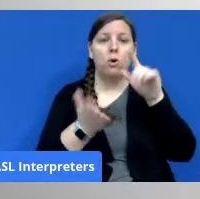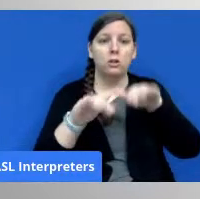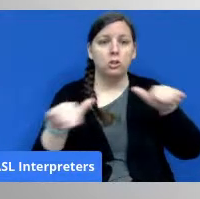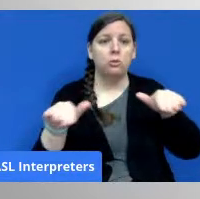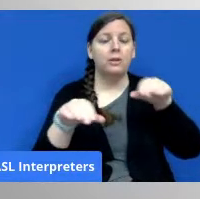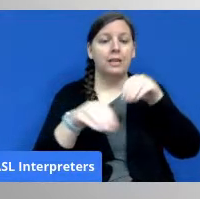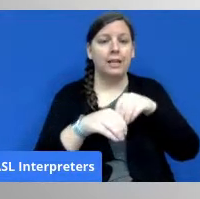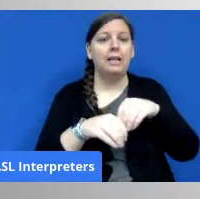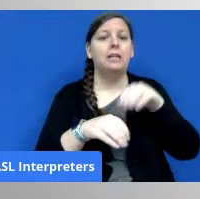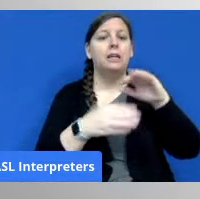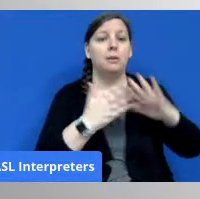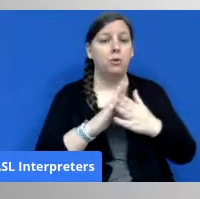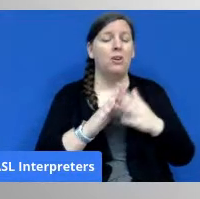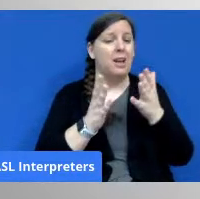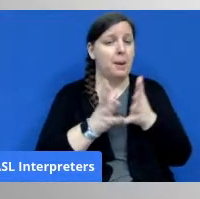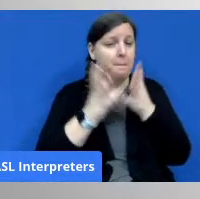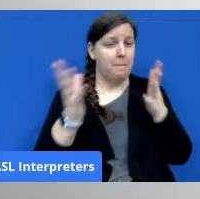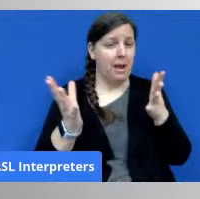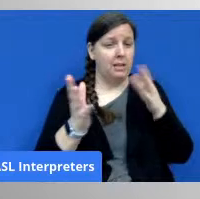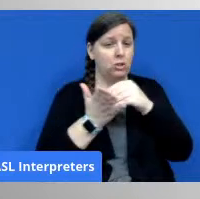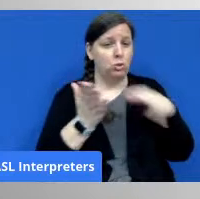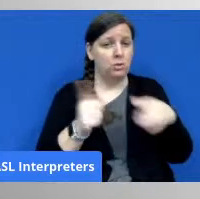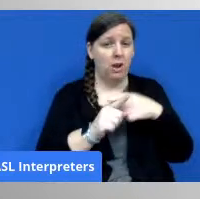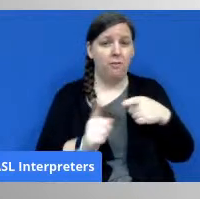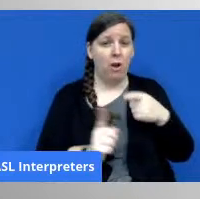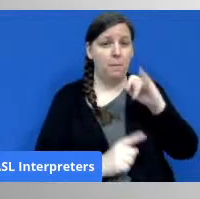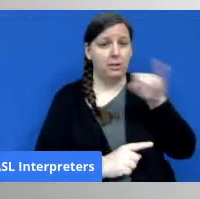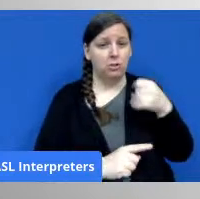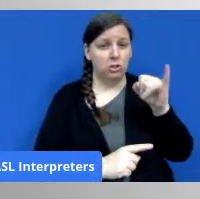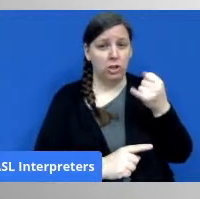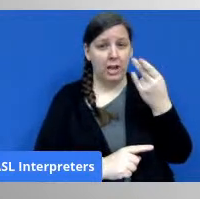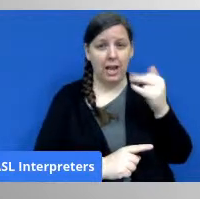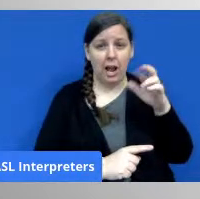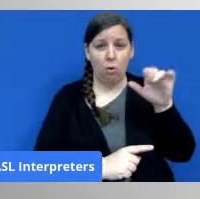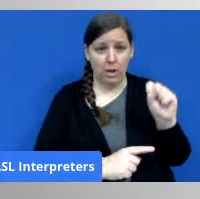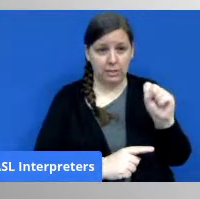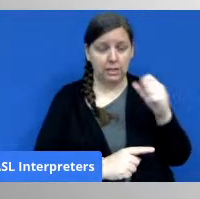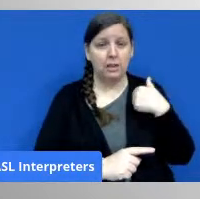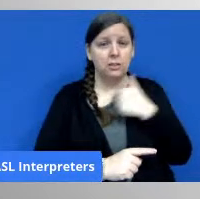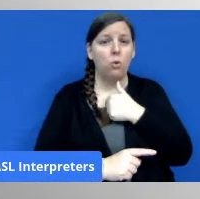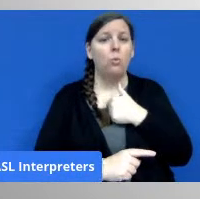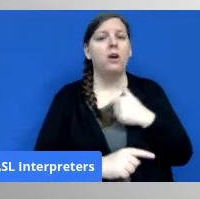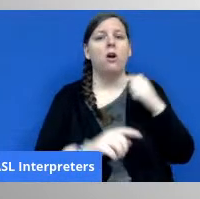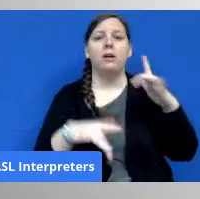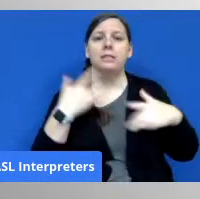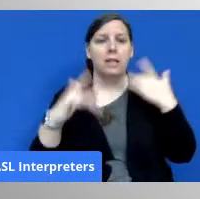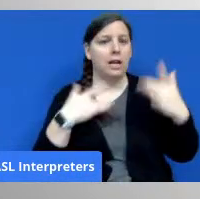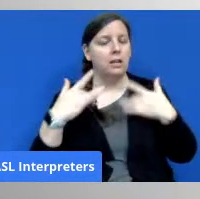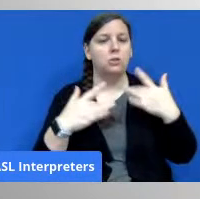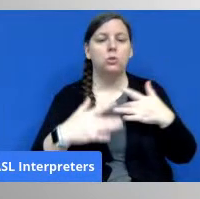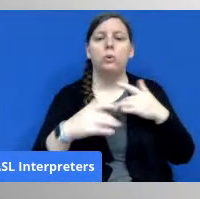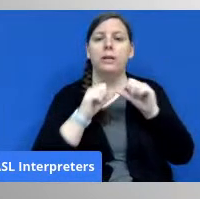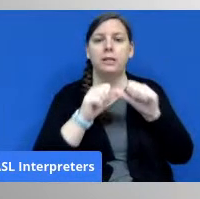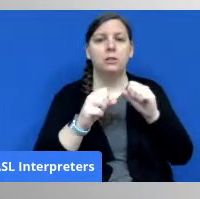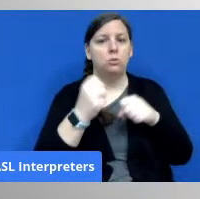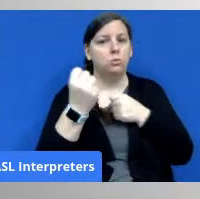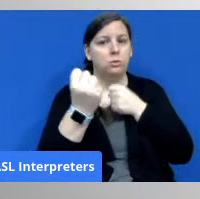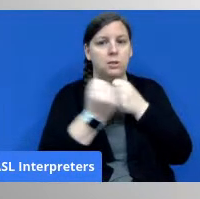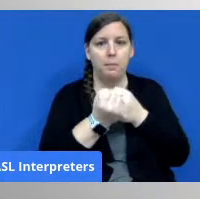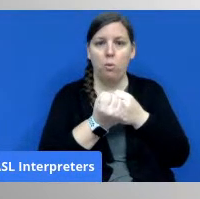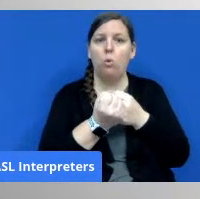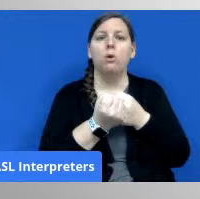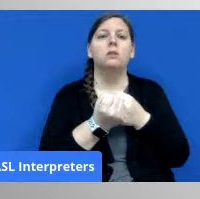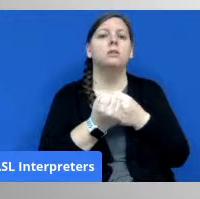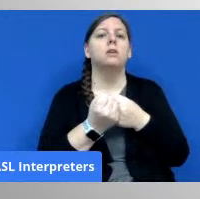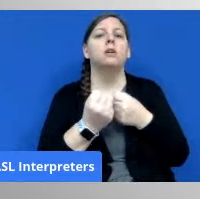at J.J. Harris. So we're excited to continue to support what they are doing, and I'm sure that they could provide an additional